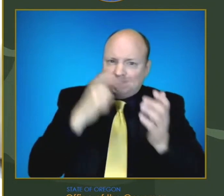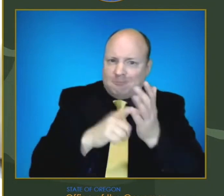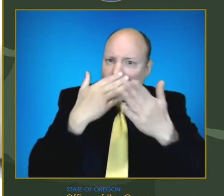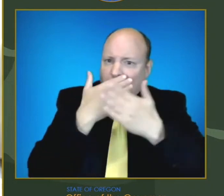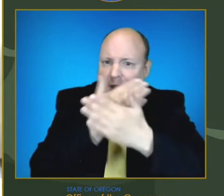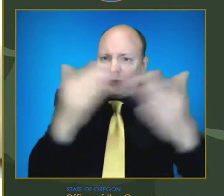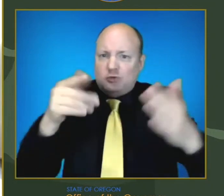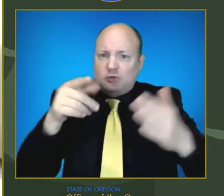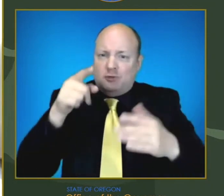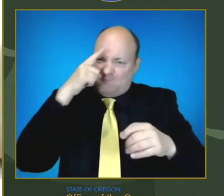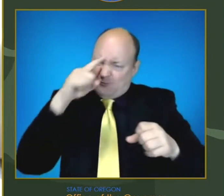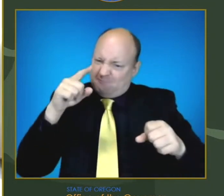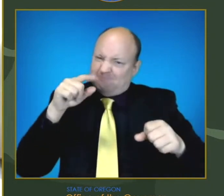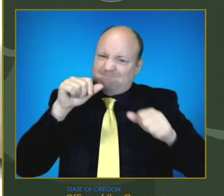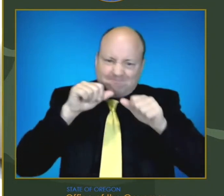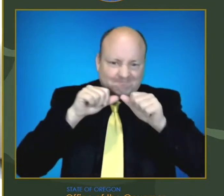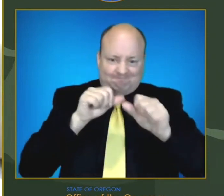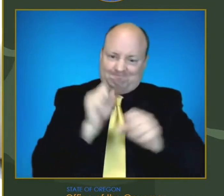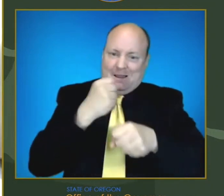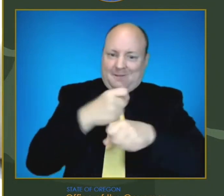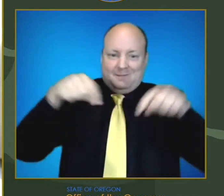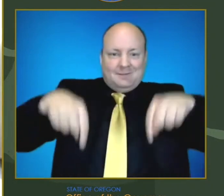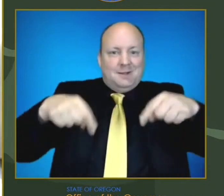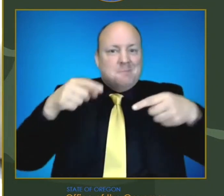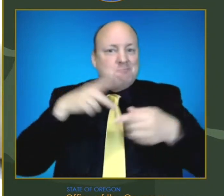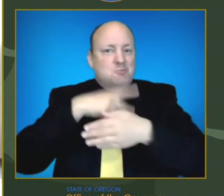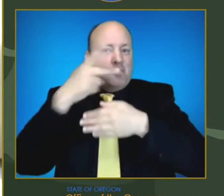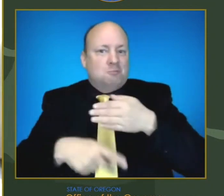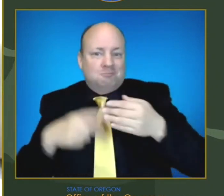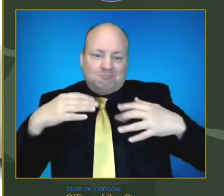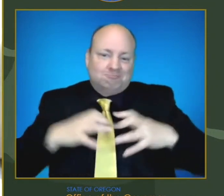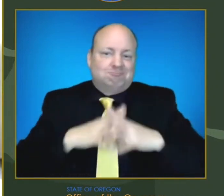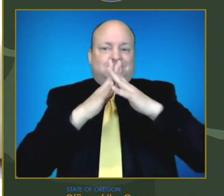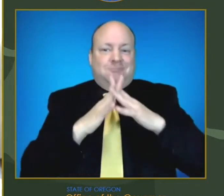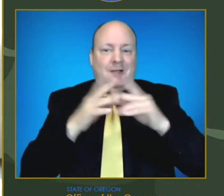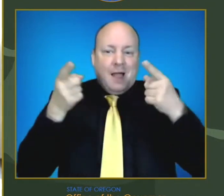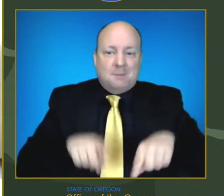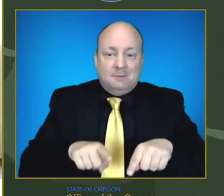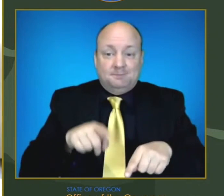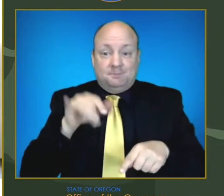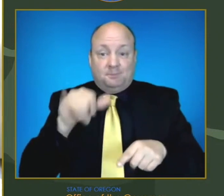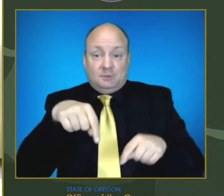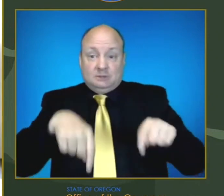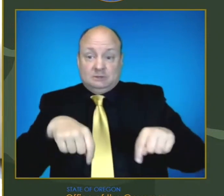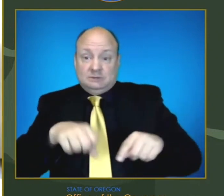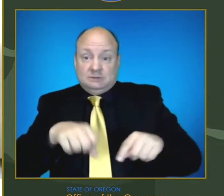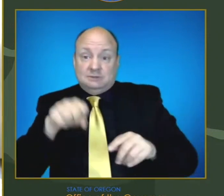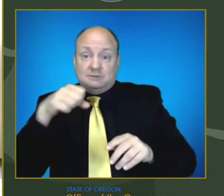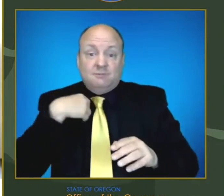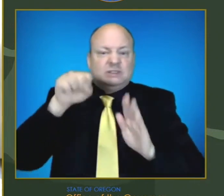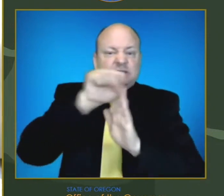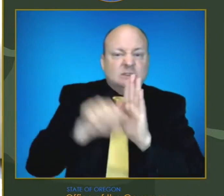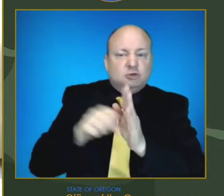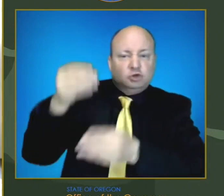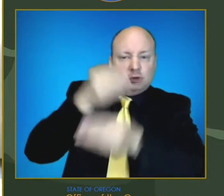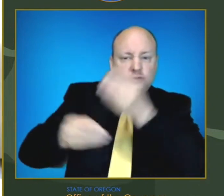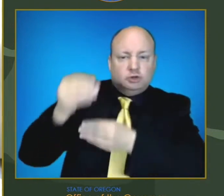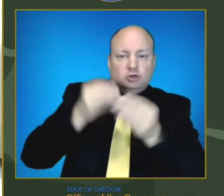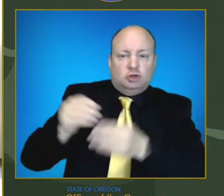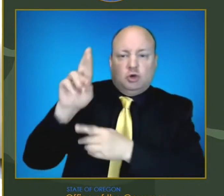When Governor Brown and Treasurer Reed's teams reached out to me back in April and asked if I would